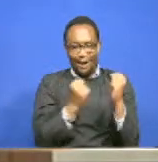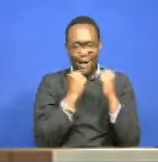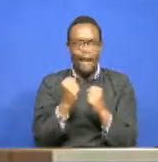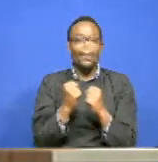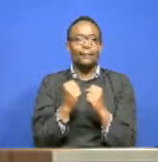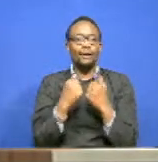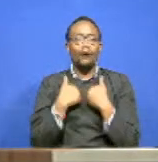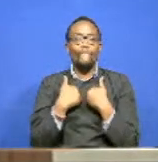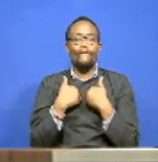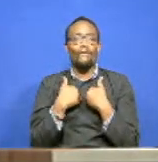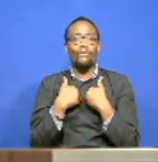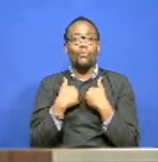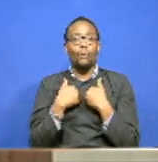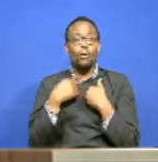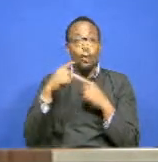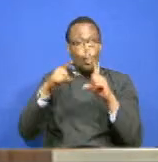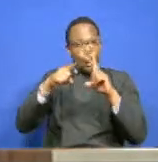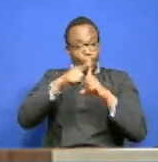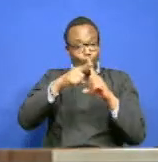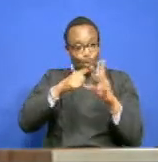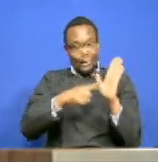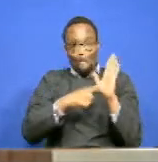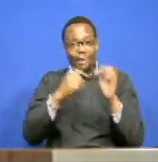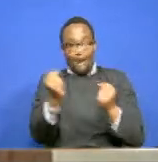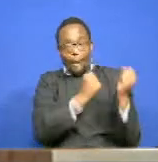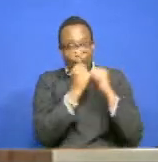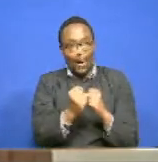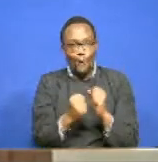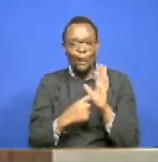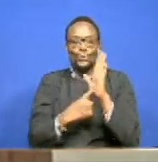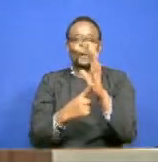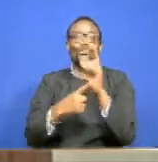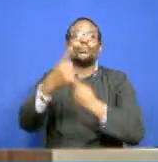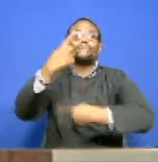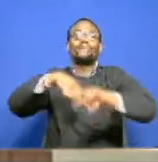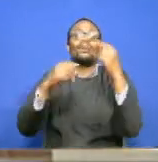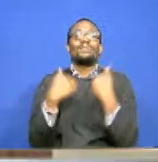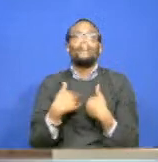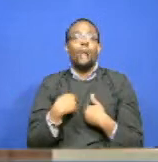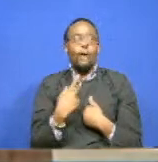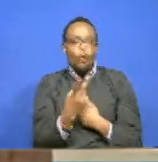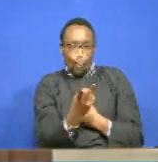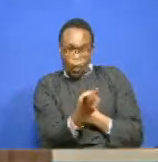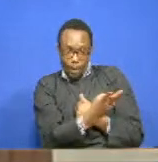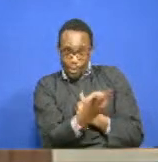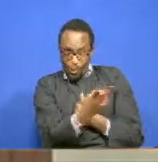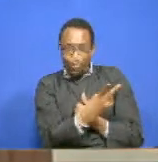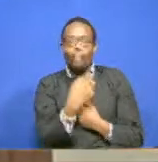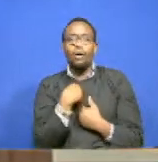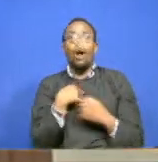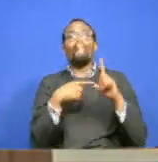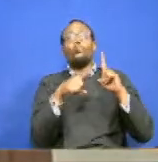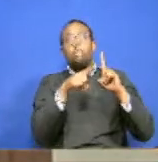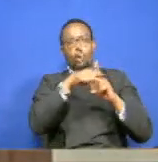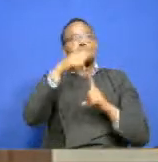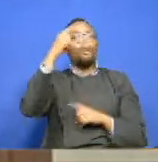energy produces success. The two men had positive